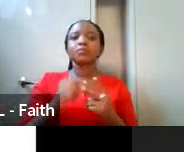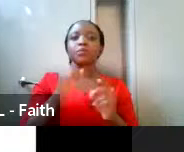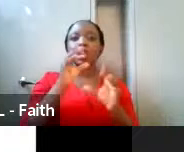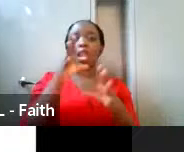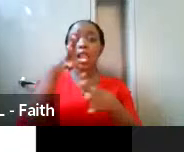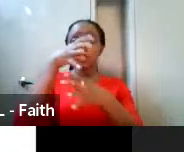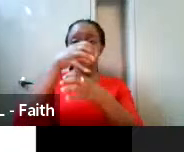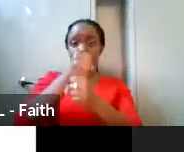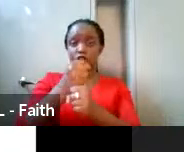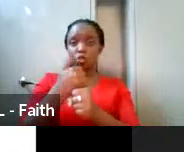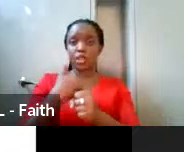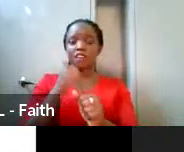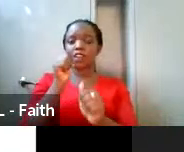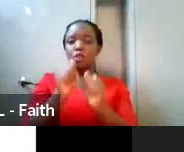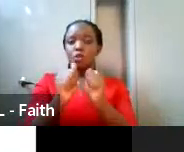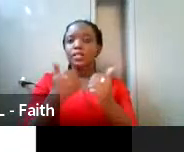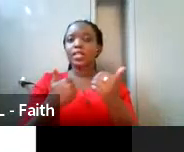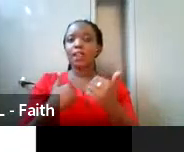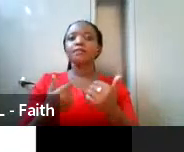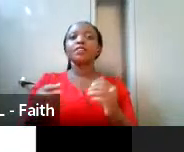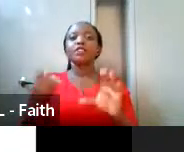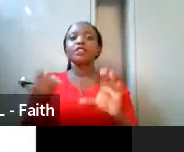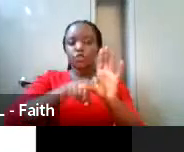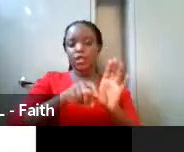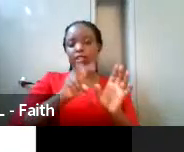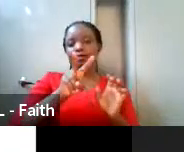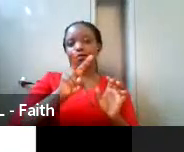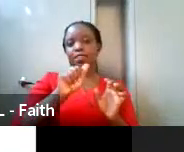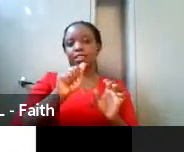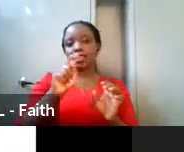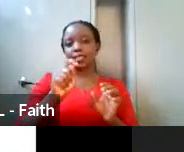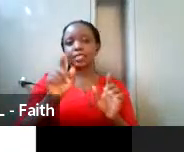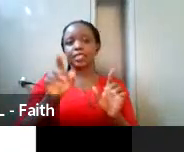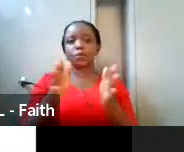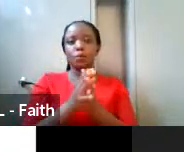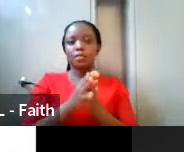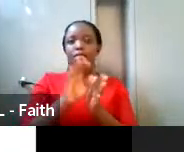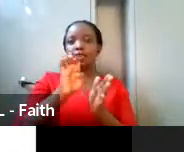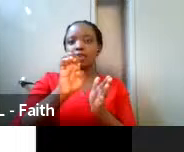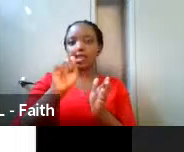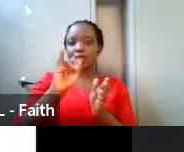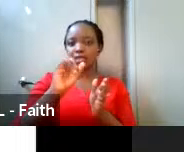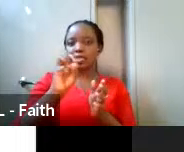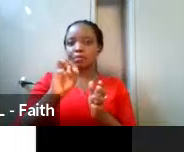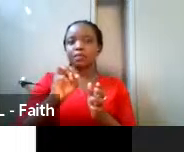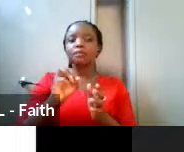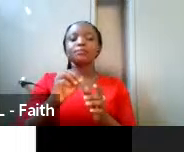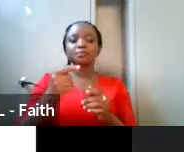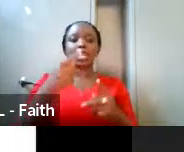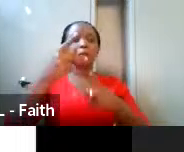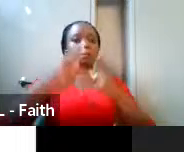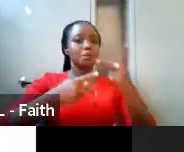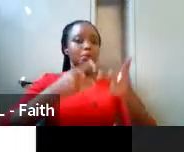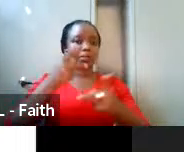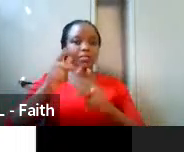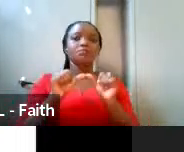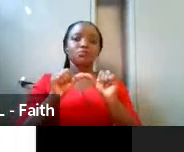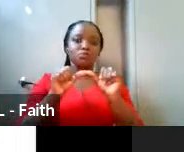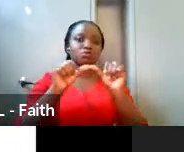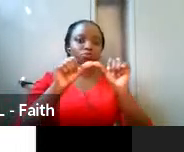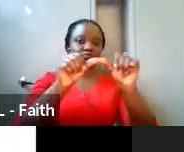associations that have been onboarding. So it's a rollout process that's getting there.